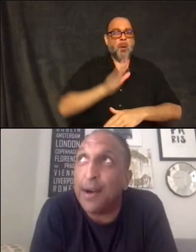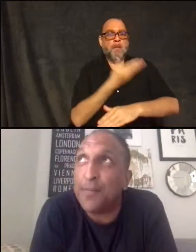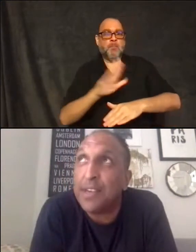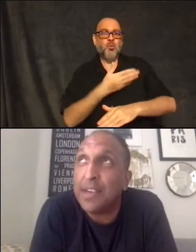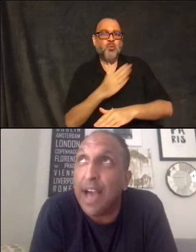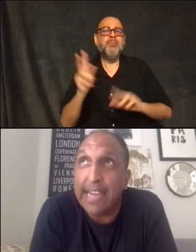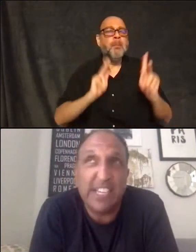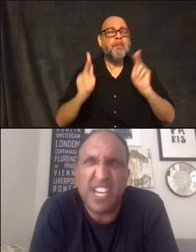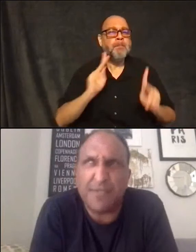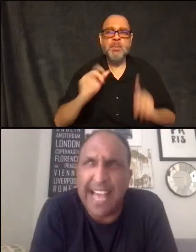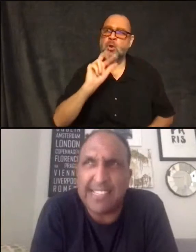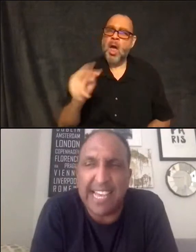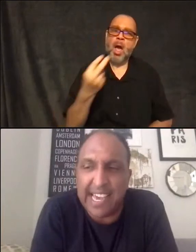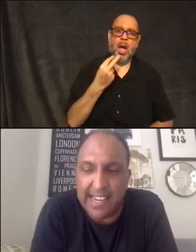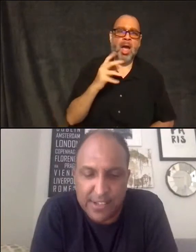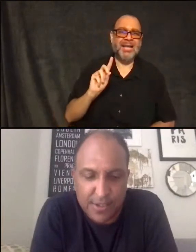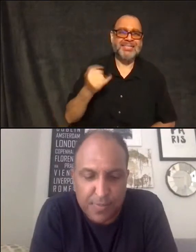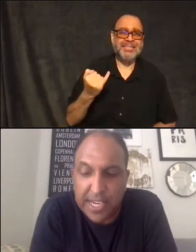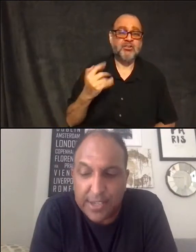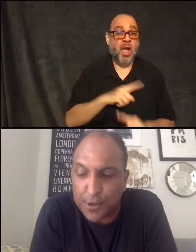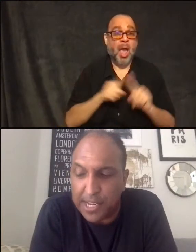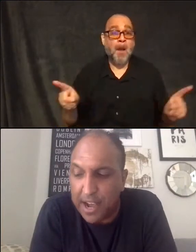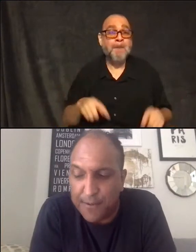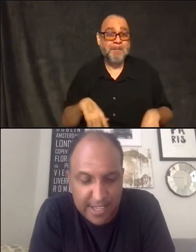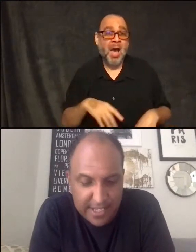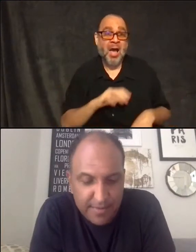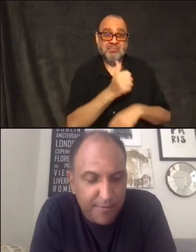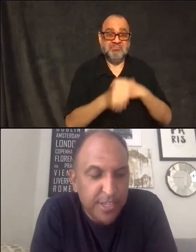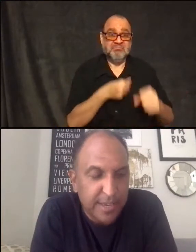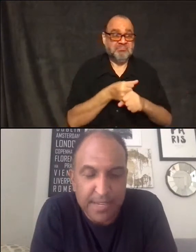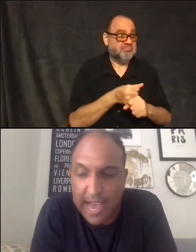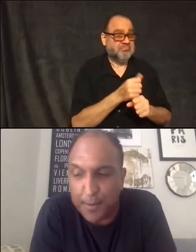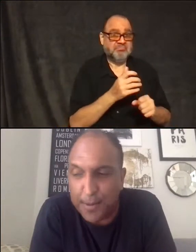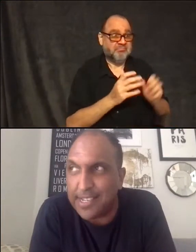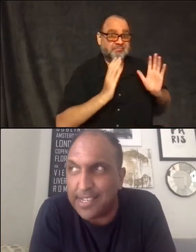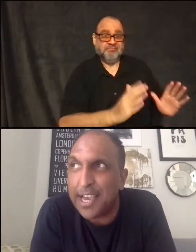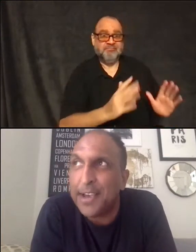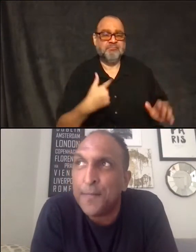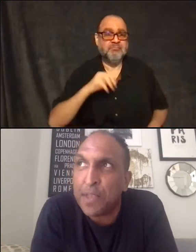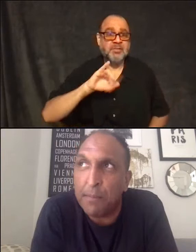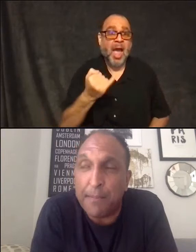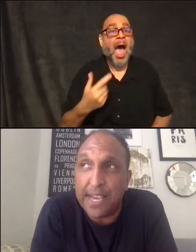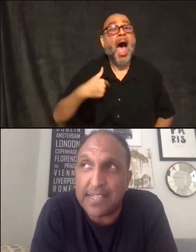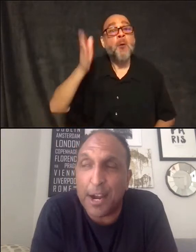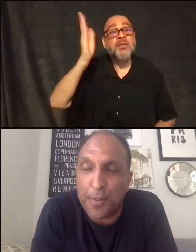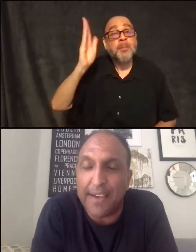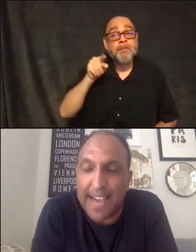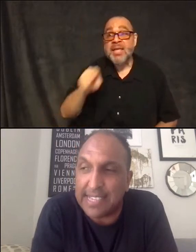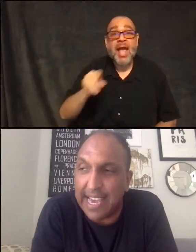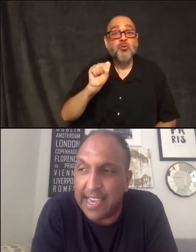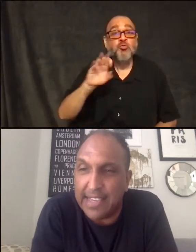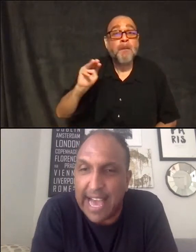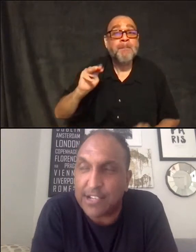I DJed for the last decade. I used to speak at social media conferences and force them to hire me as a DJ. But my biggest therapy, I've